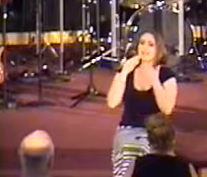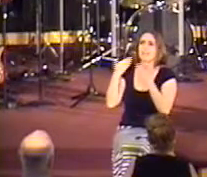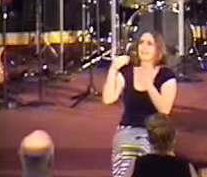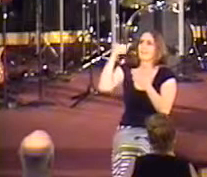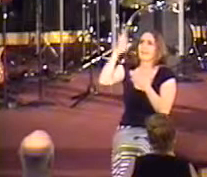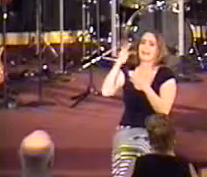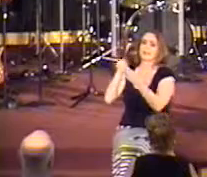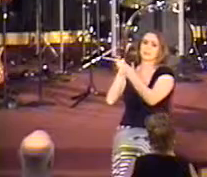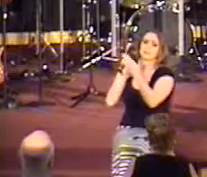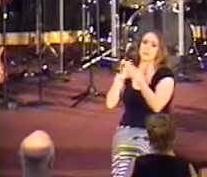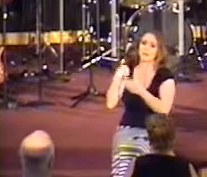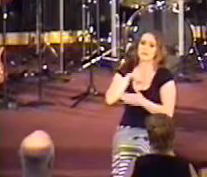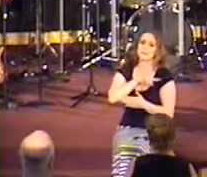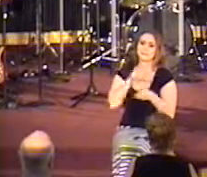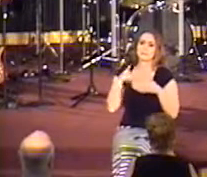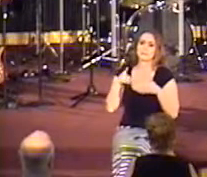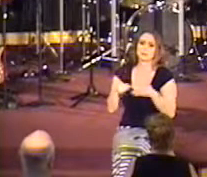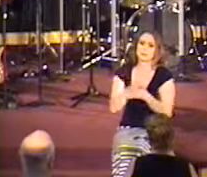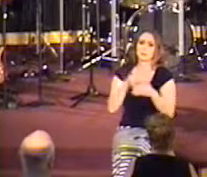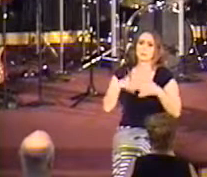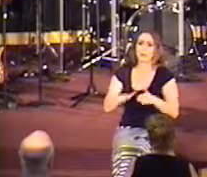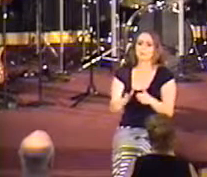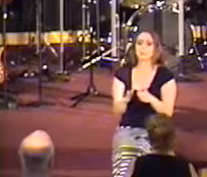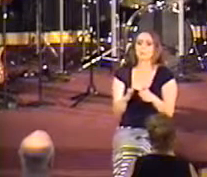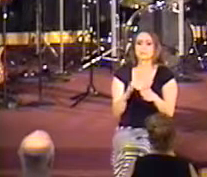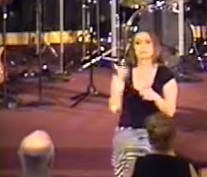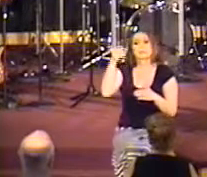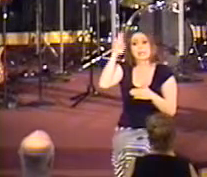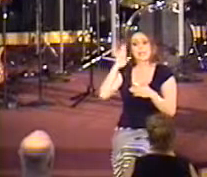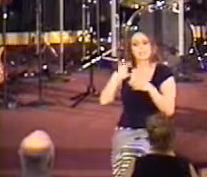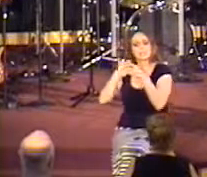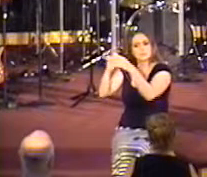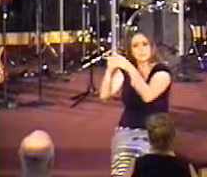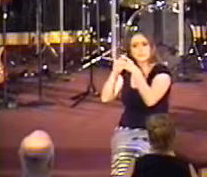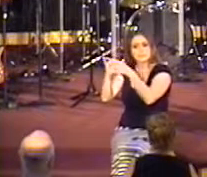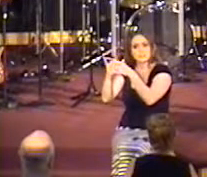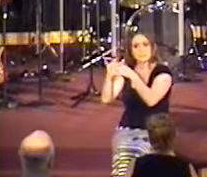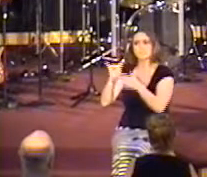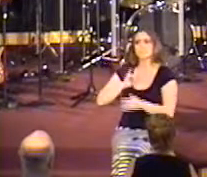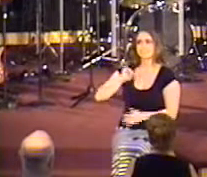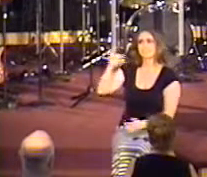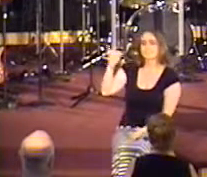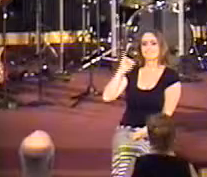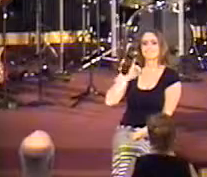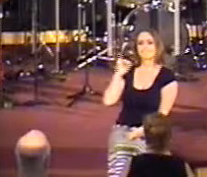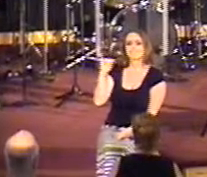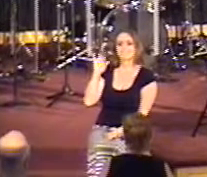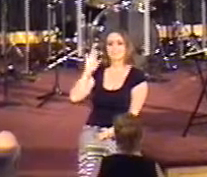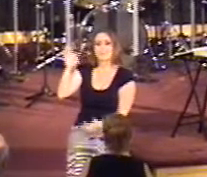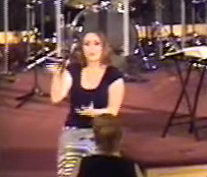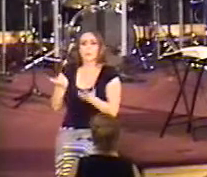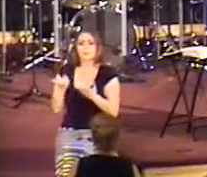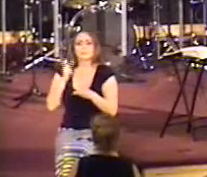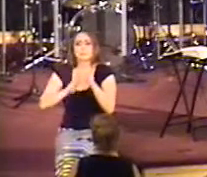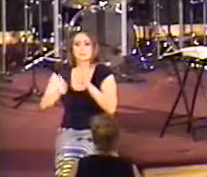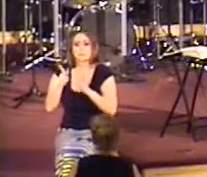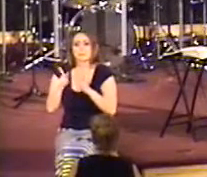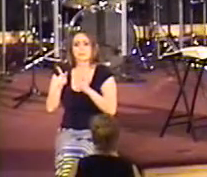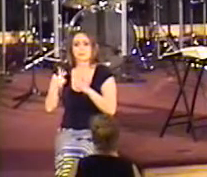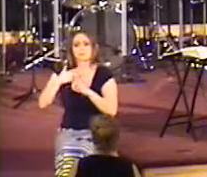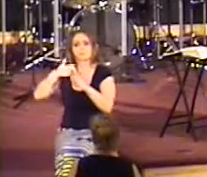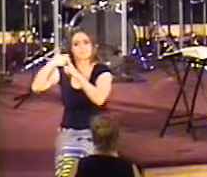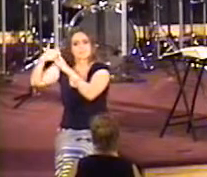way. So God created us in his image. God is relational. We're relational. He wants us to be able to be close and draw near.